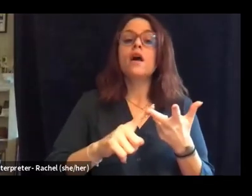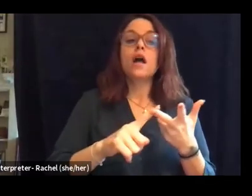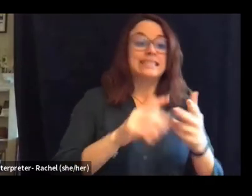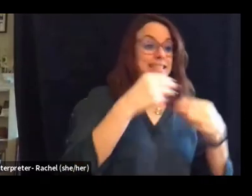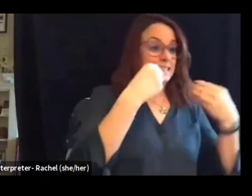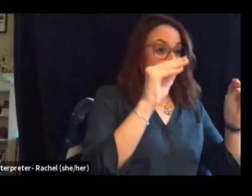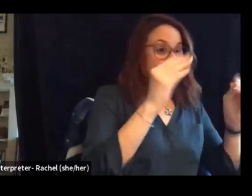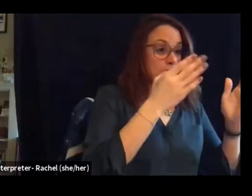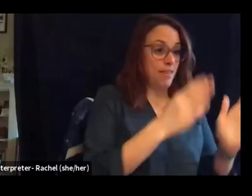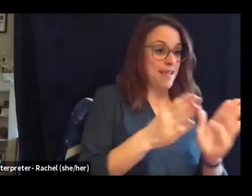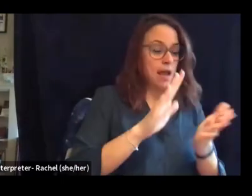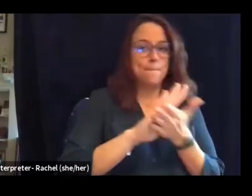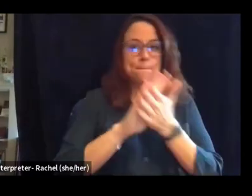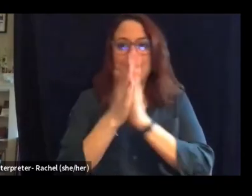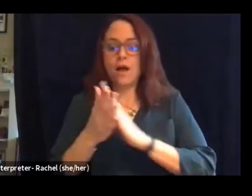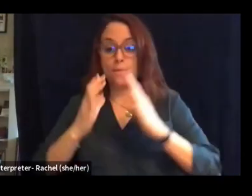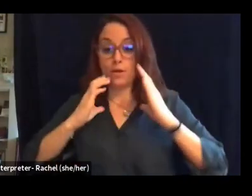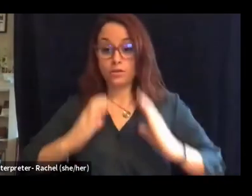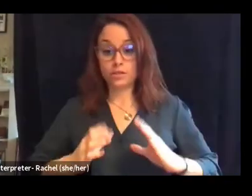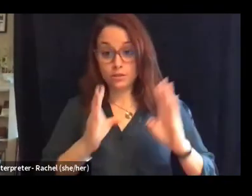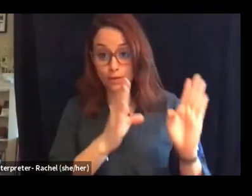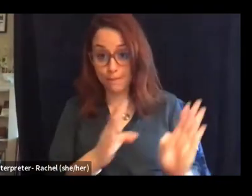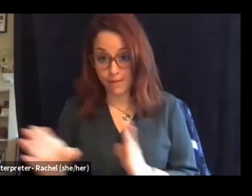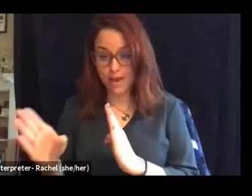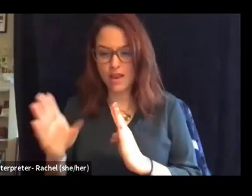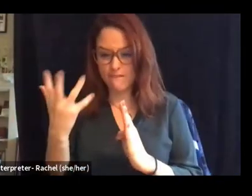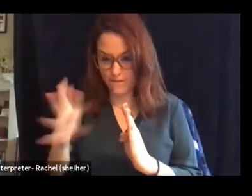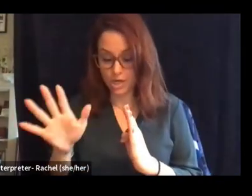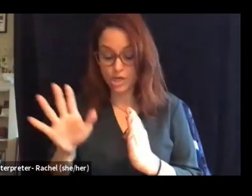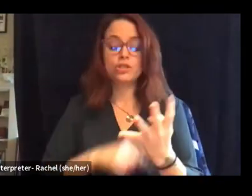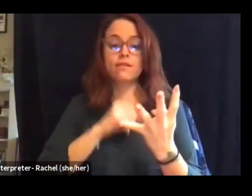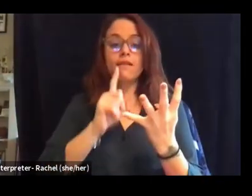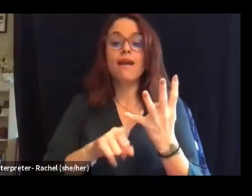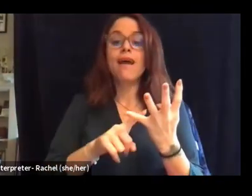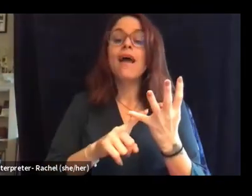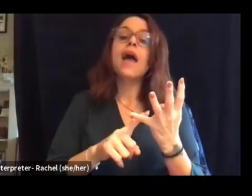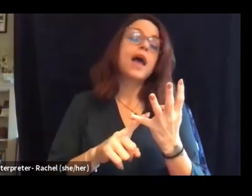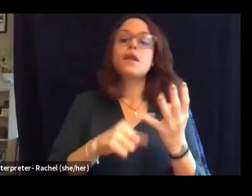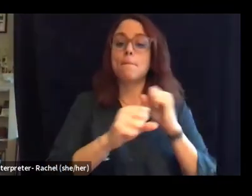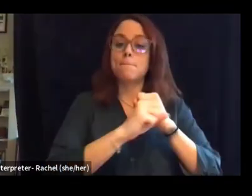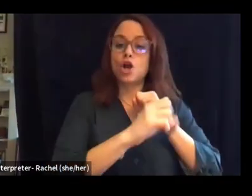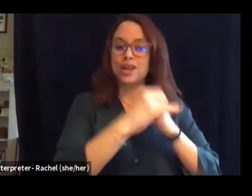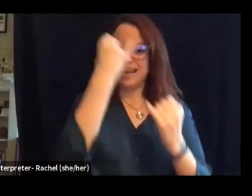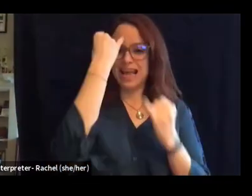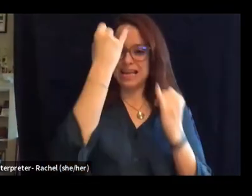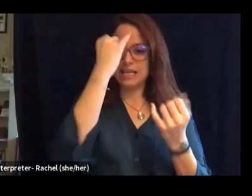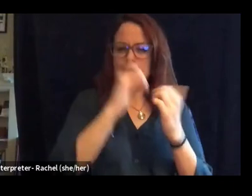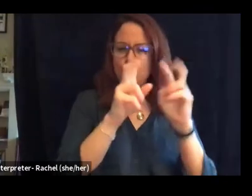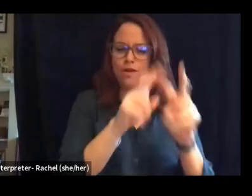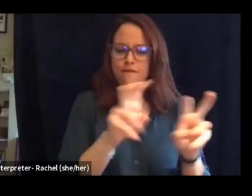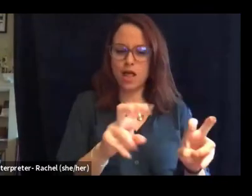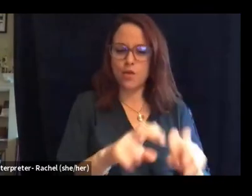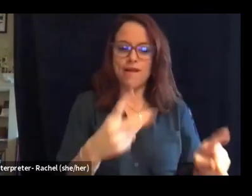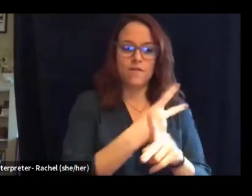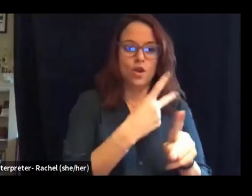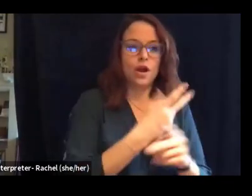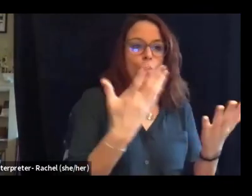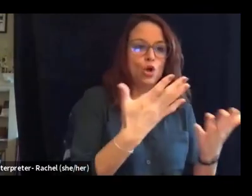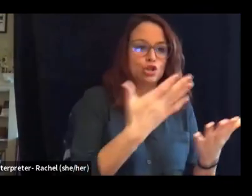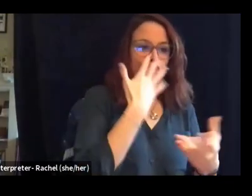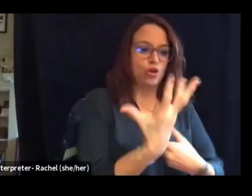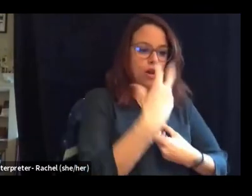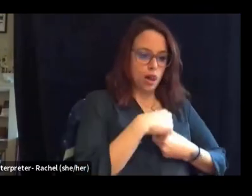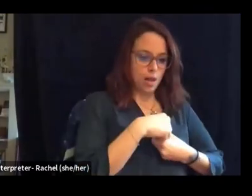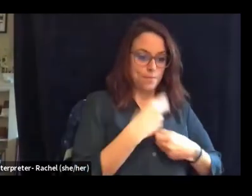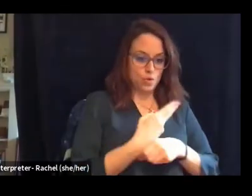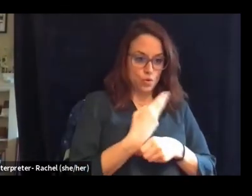customer plan. And we've looked at how to evaluate marketing ideas and how to begin to get some assessment of